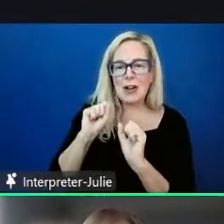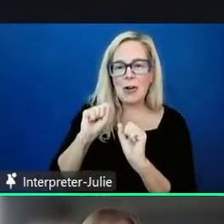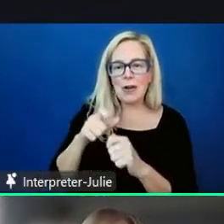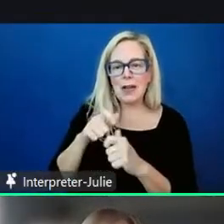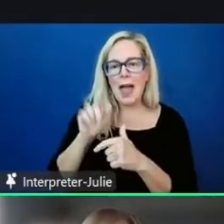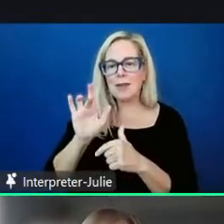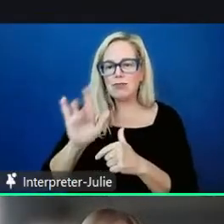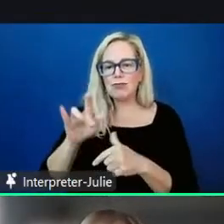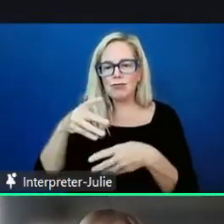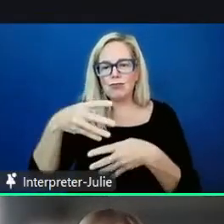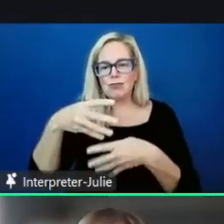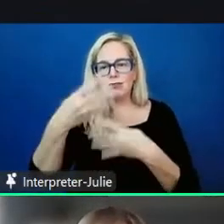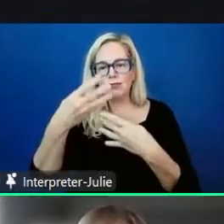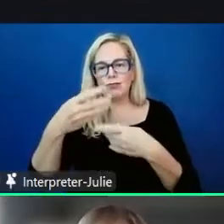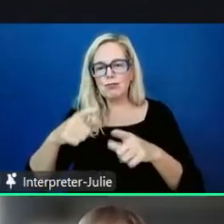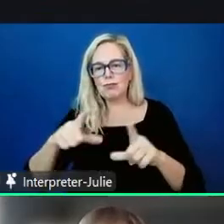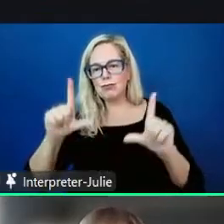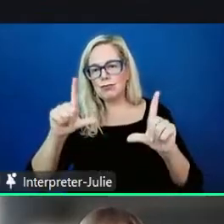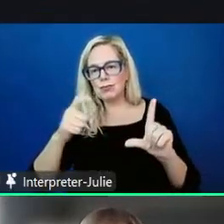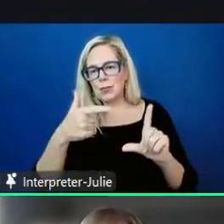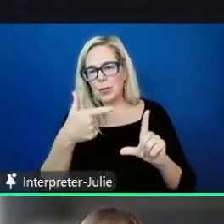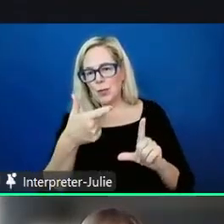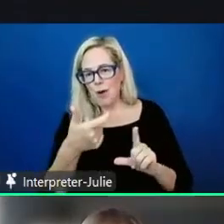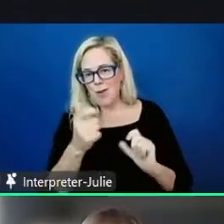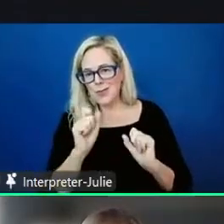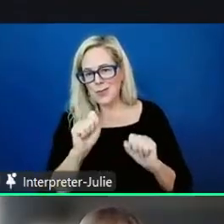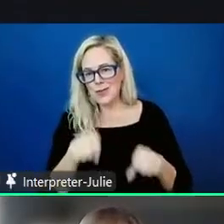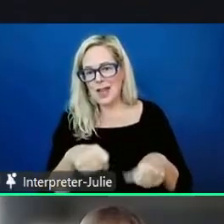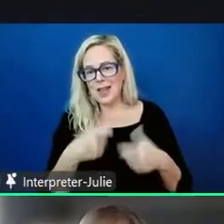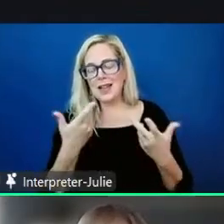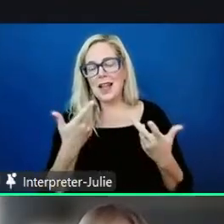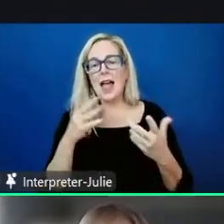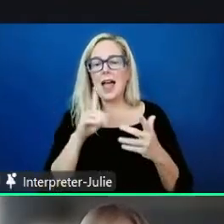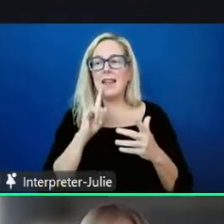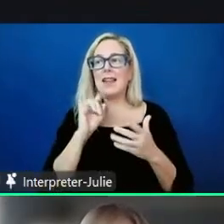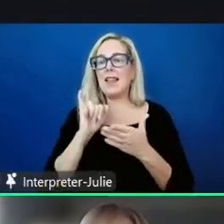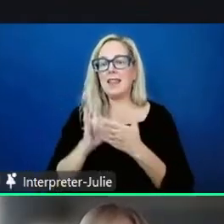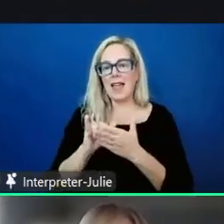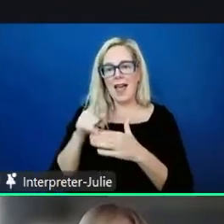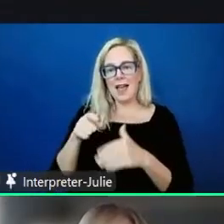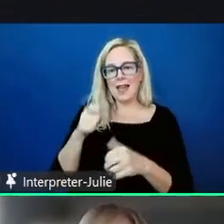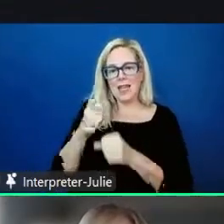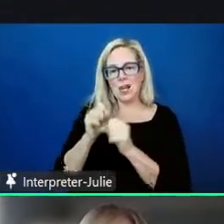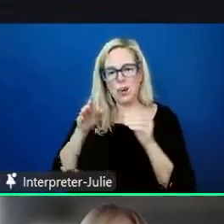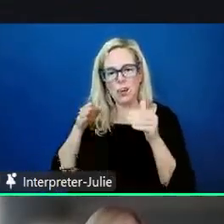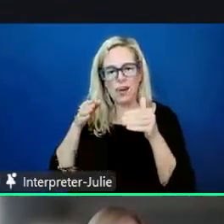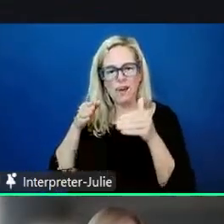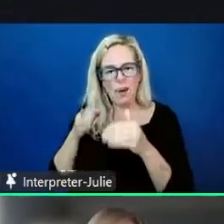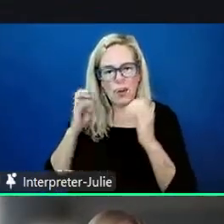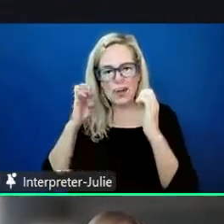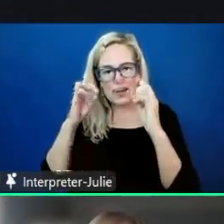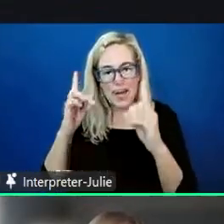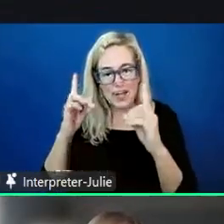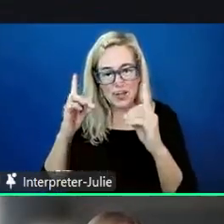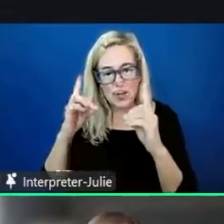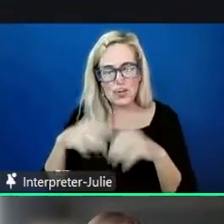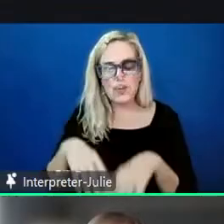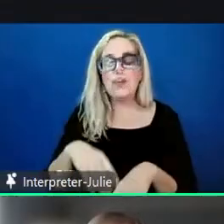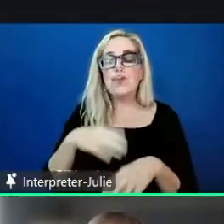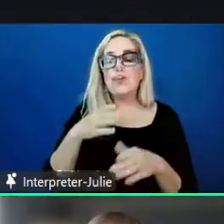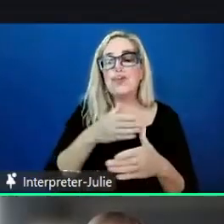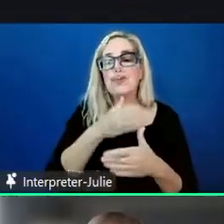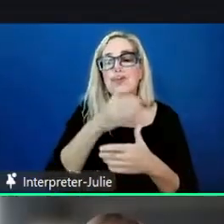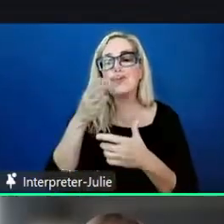And so that event went over so well. It focused a lot on education. That in 2024, we